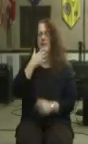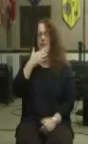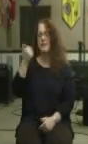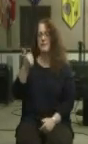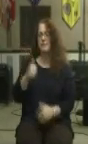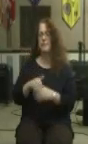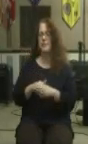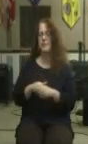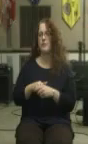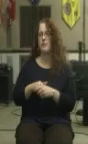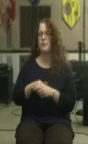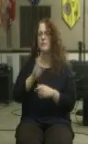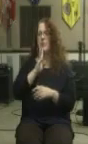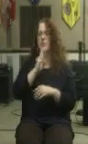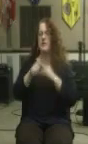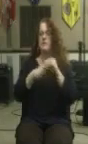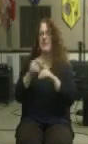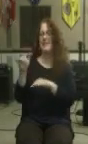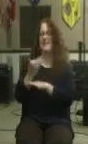Isn't that better